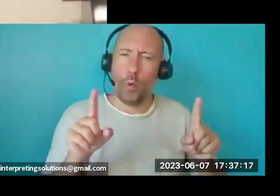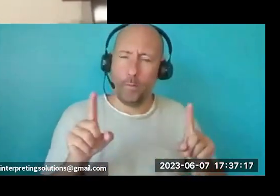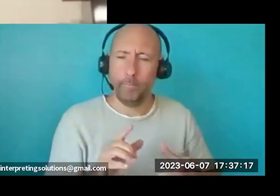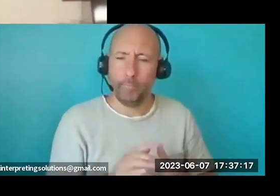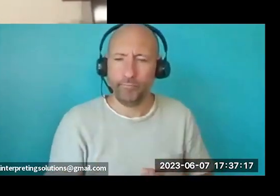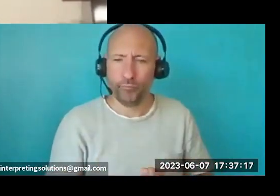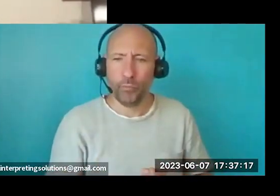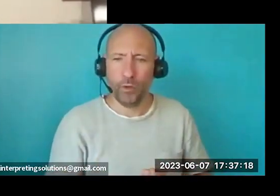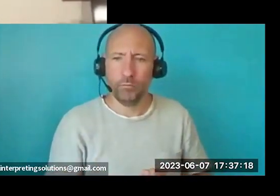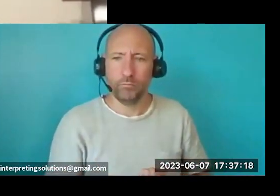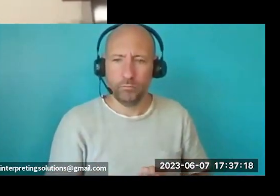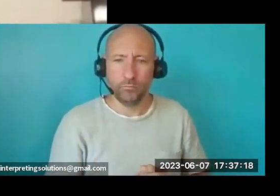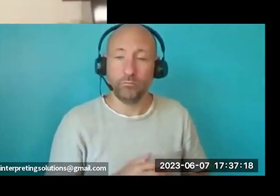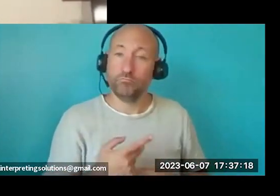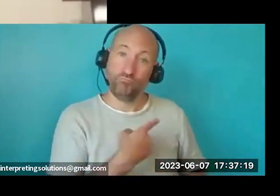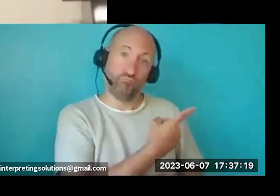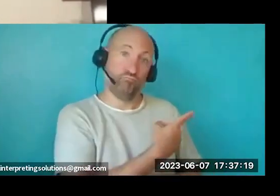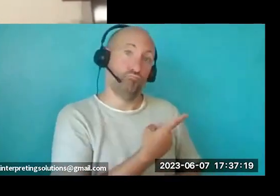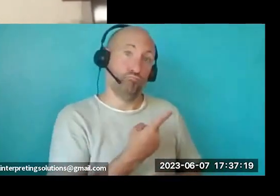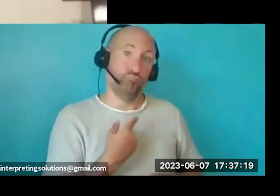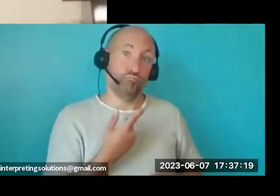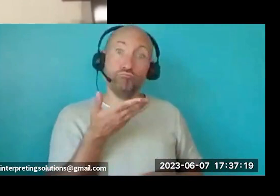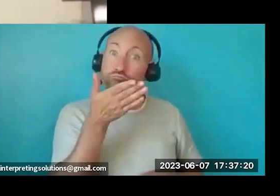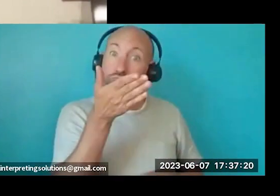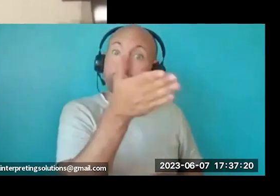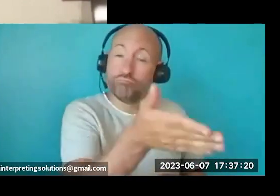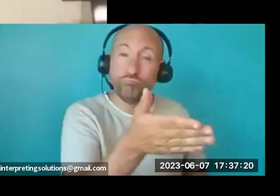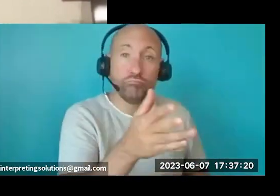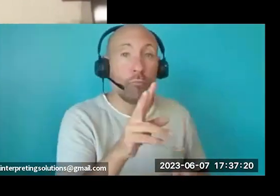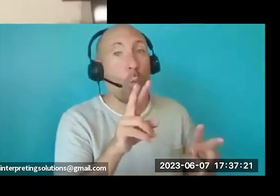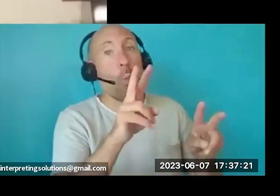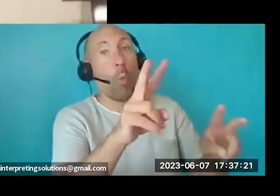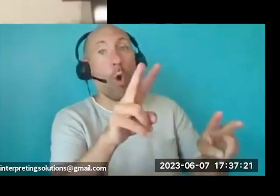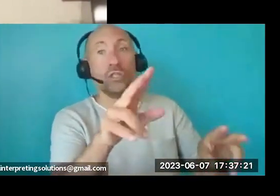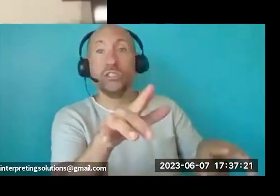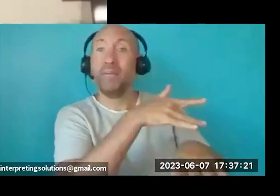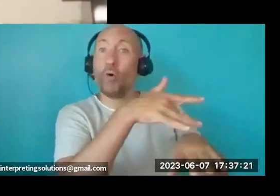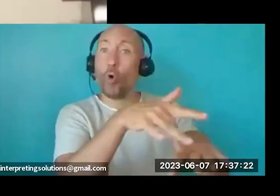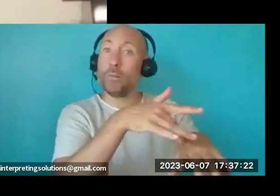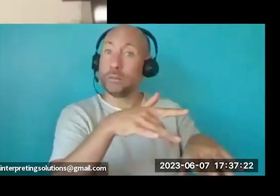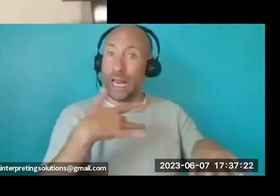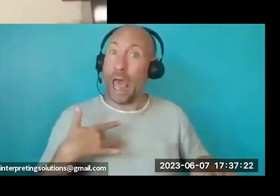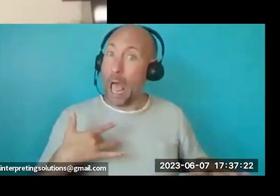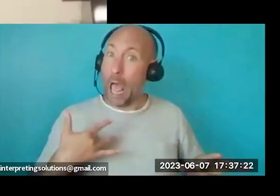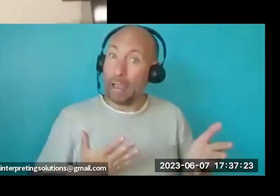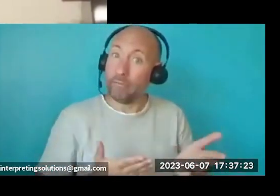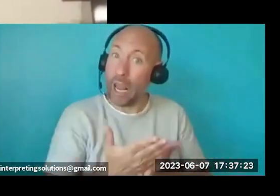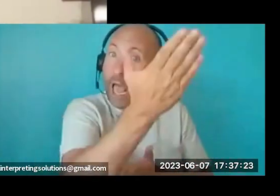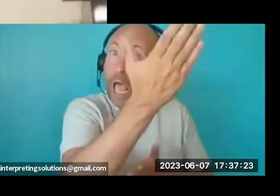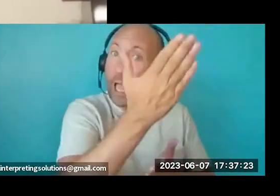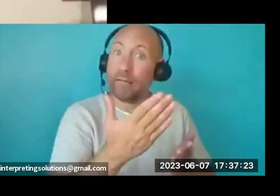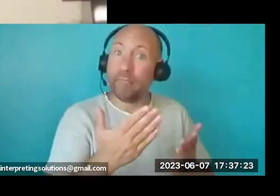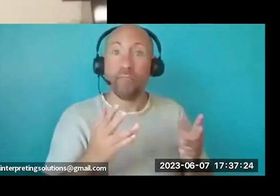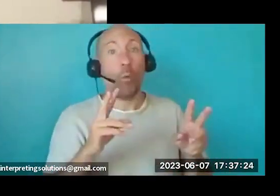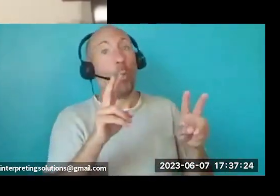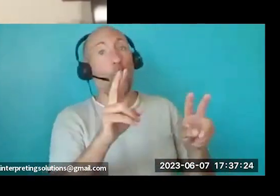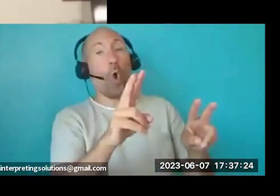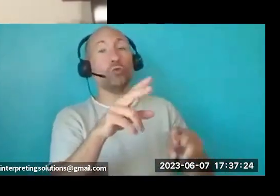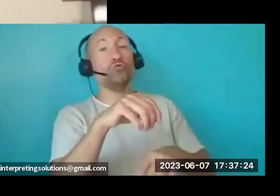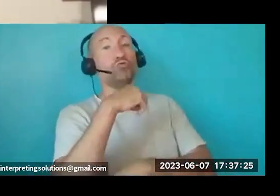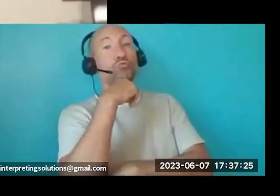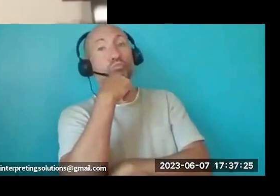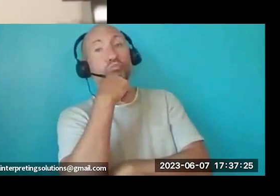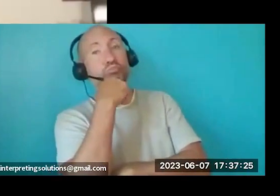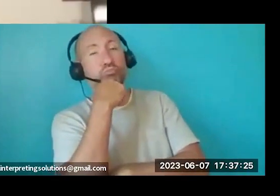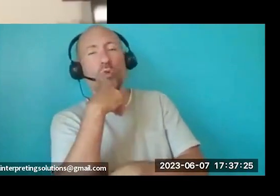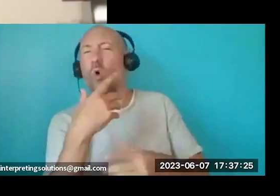to go and experience the performance live that we want to describe, or we ask